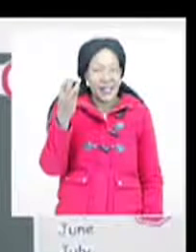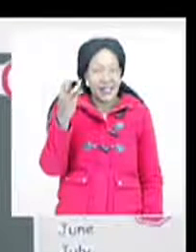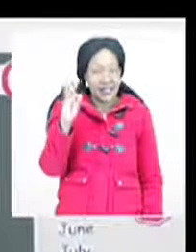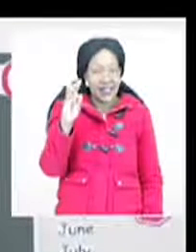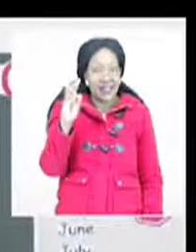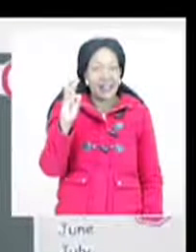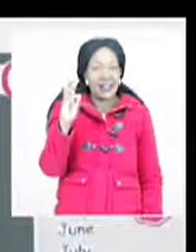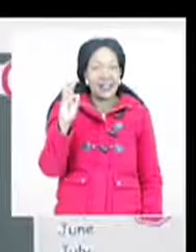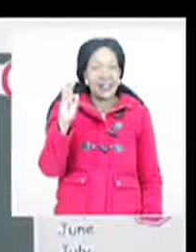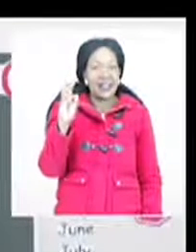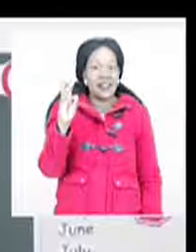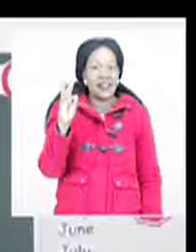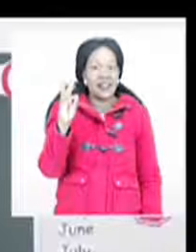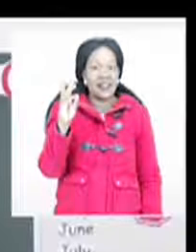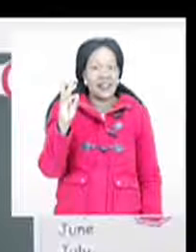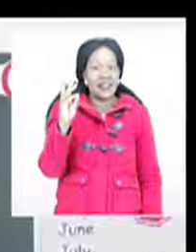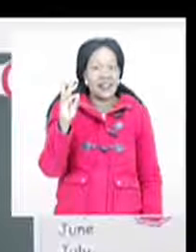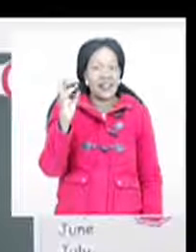6,